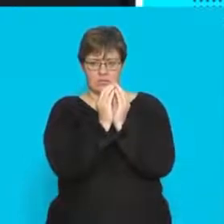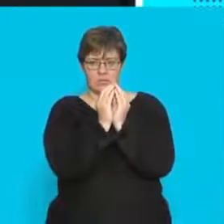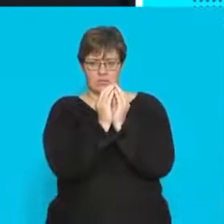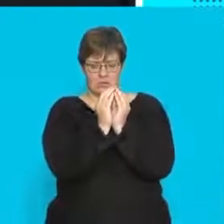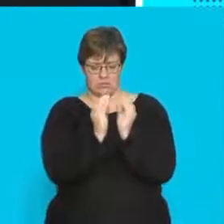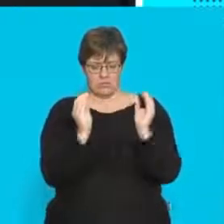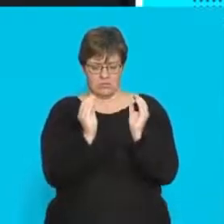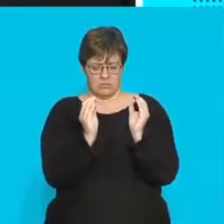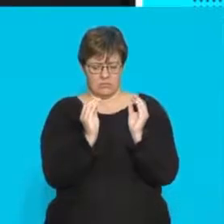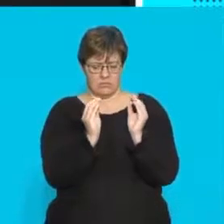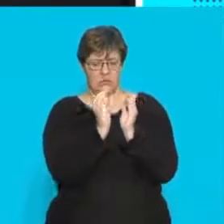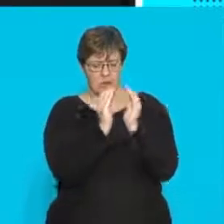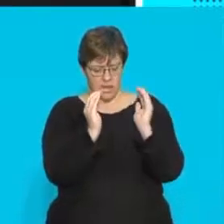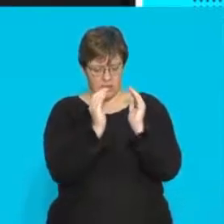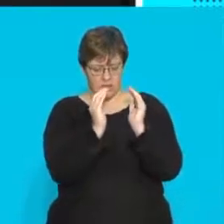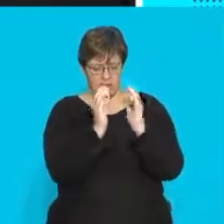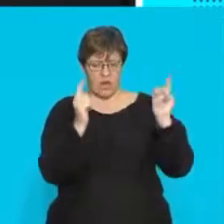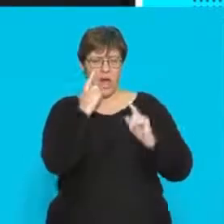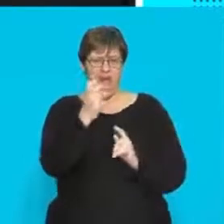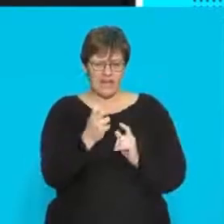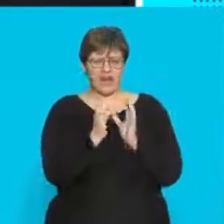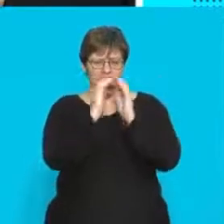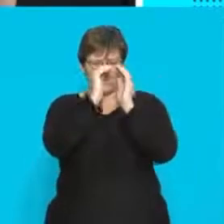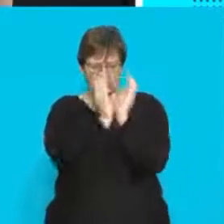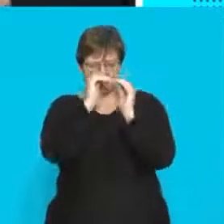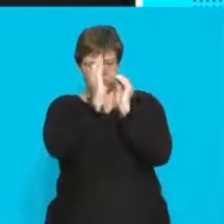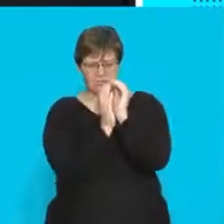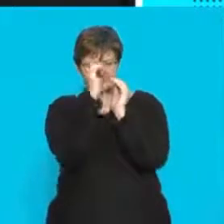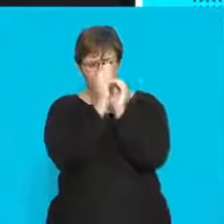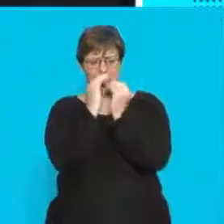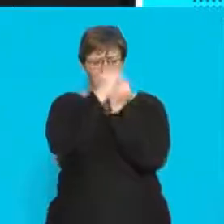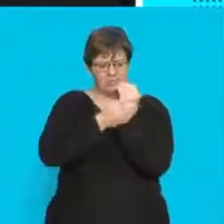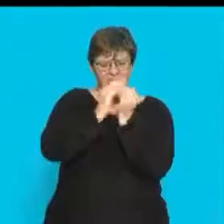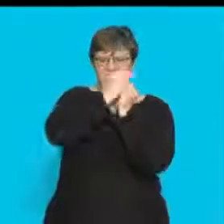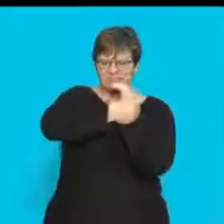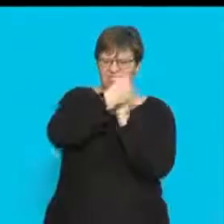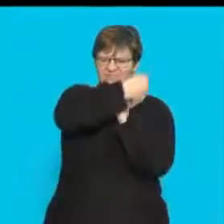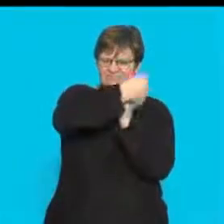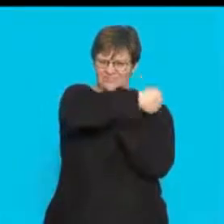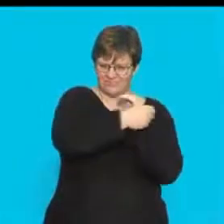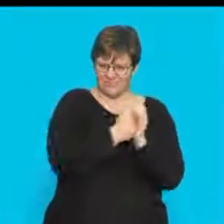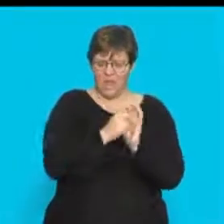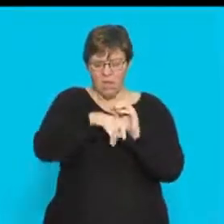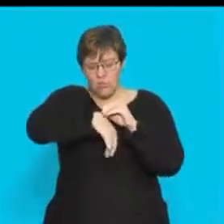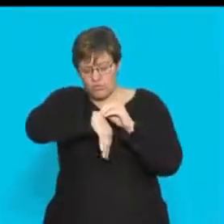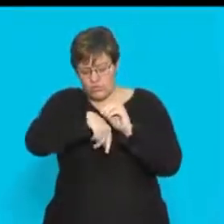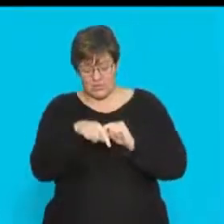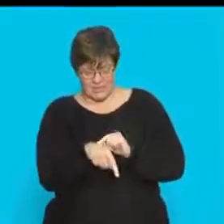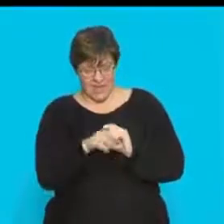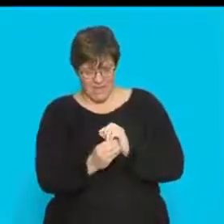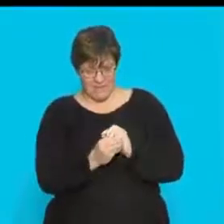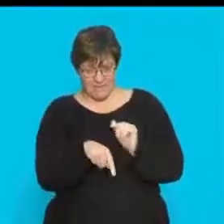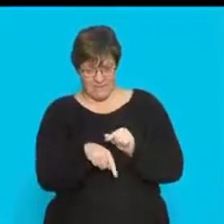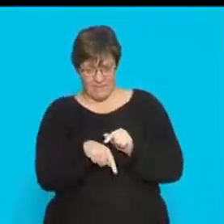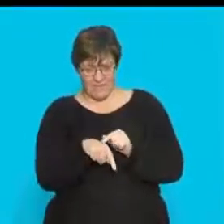by mitosis. Layer onion, layer onion, layer onion. Look at the bottom, there's a root. So it's